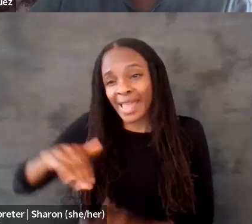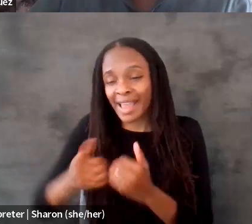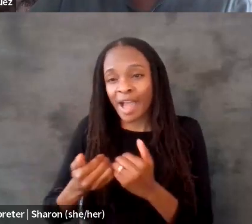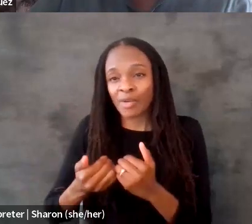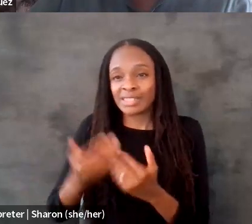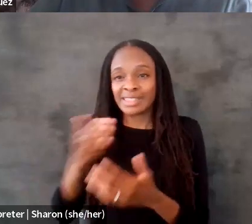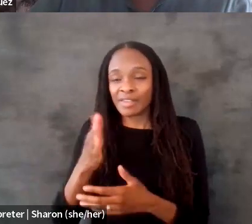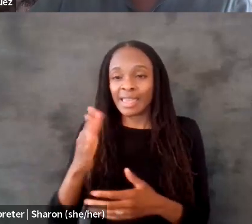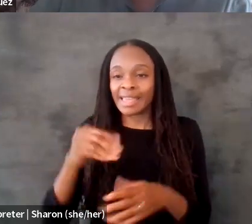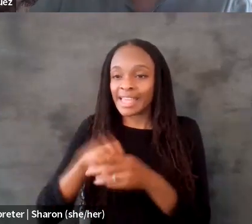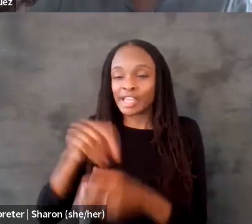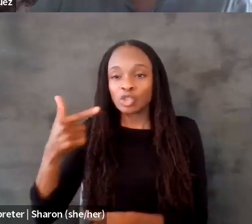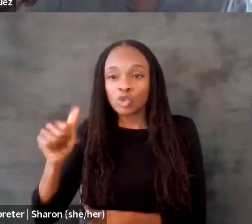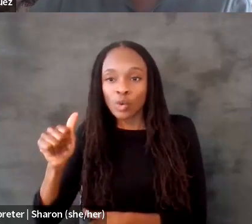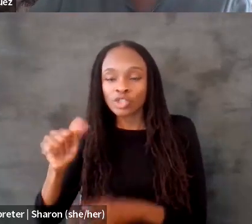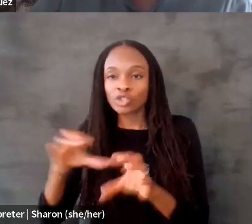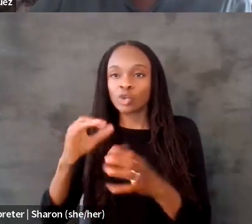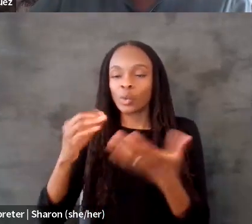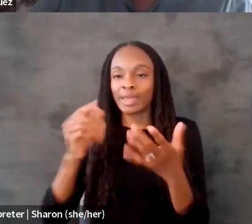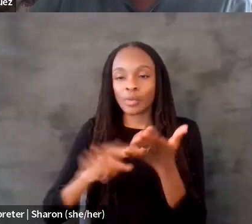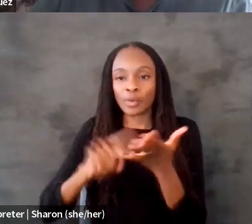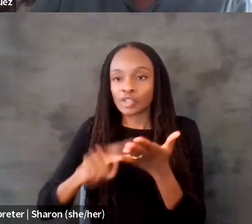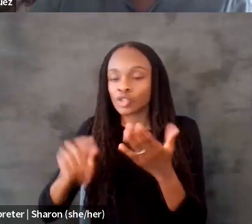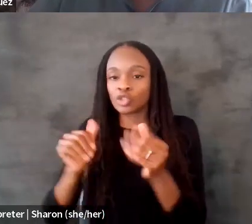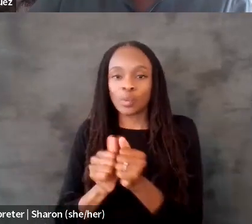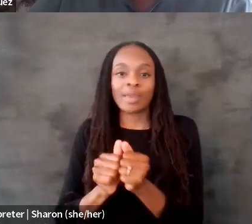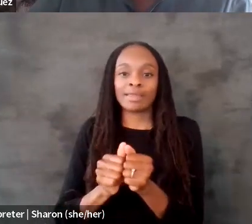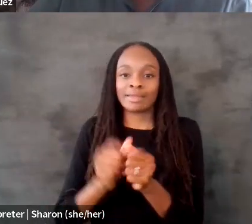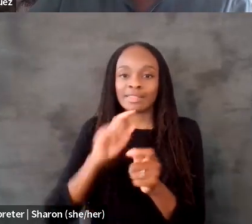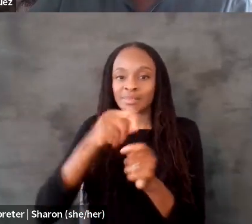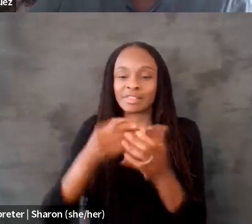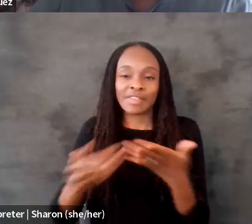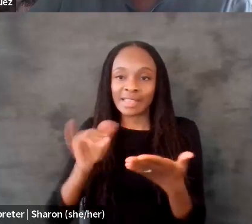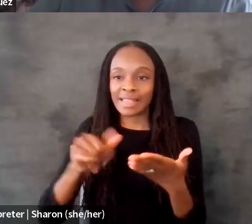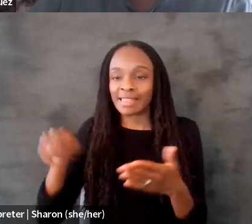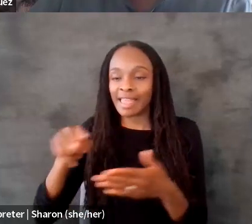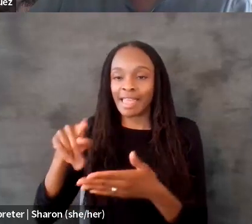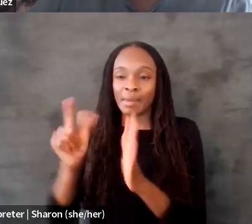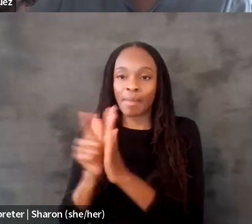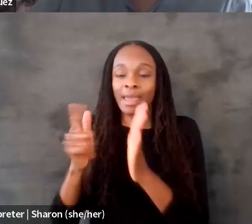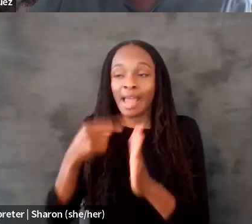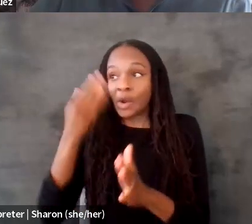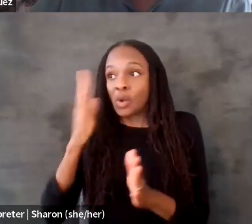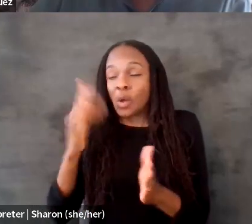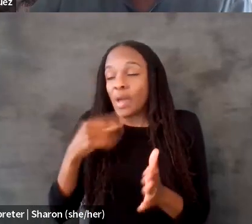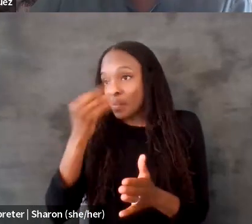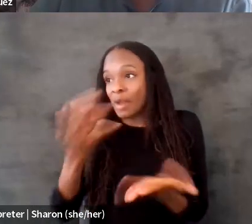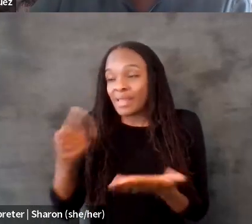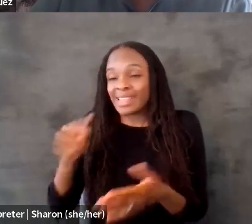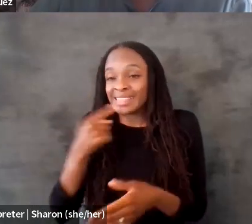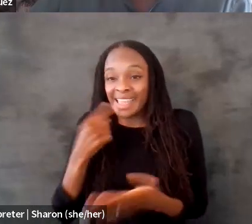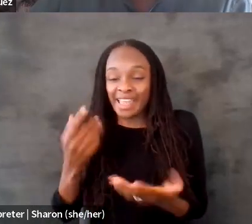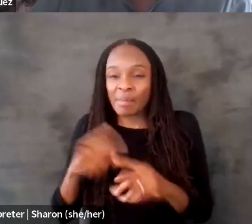in Georgia doing research around all of these words that they've banned. Right now, I've said, I don't care what they say, I'm going to continue my work, but I don't know, that means something different